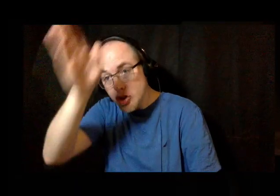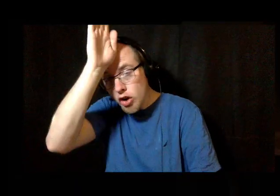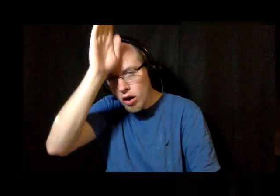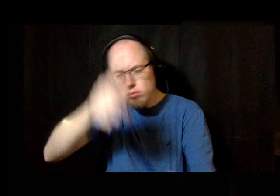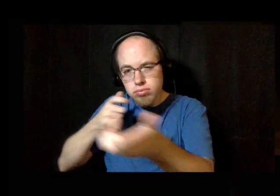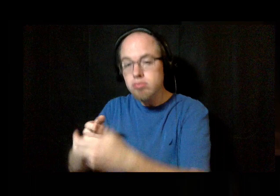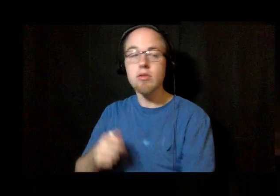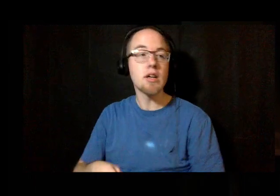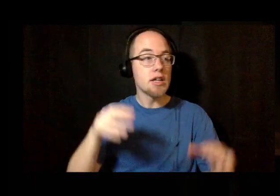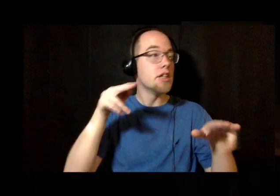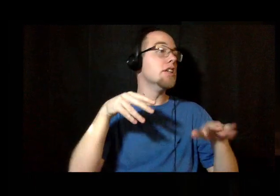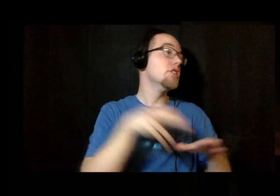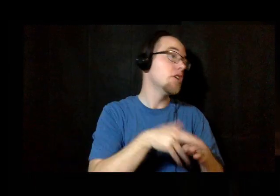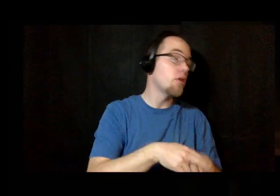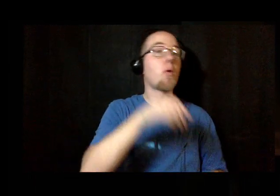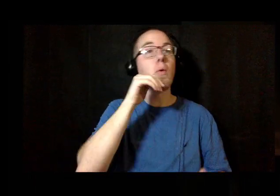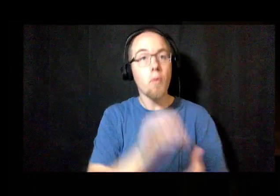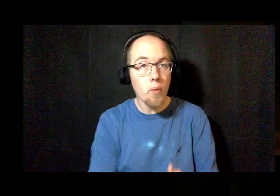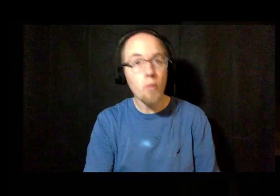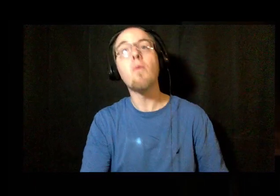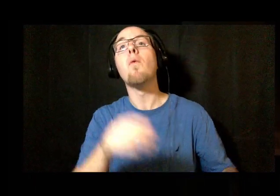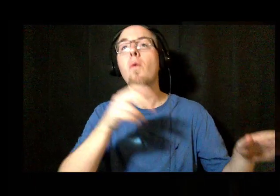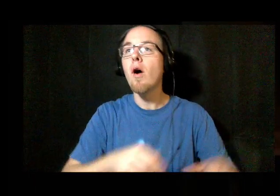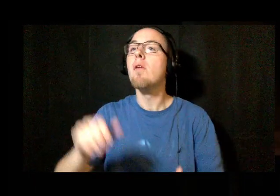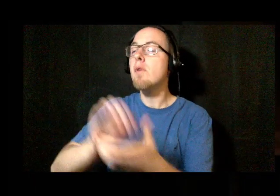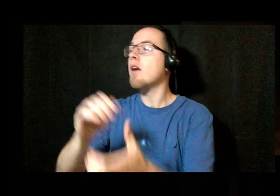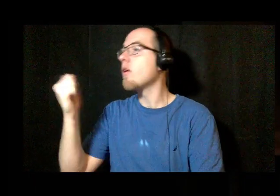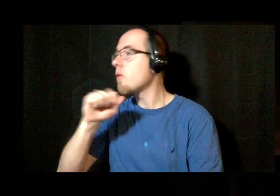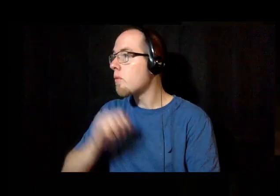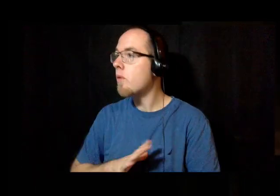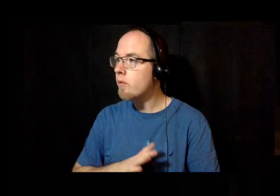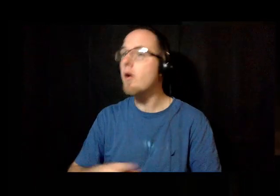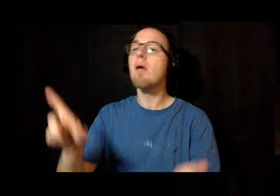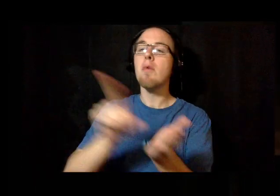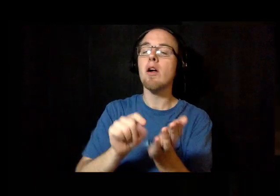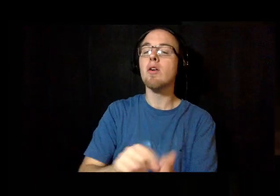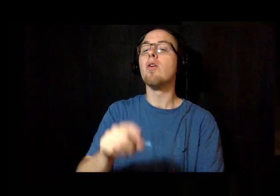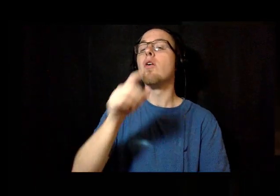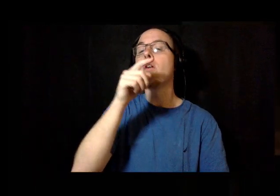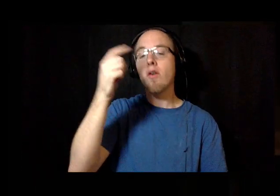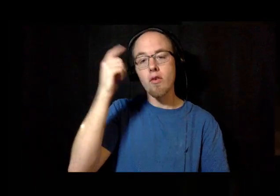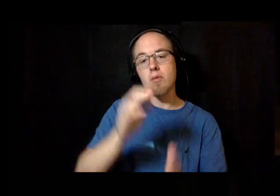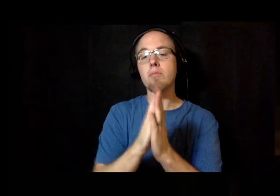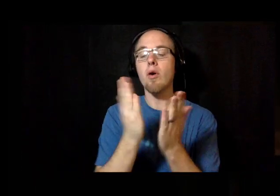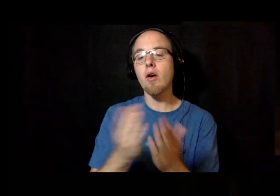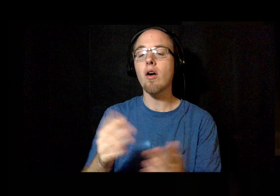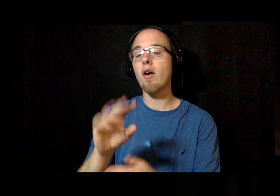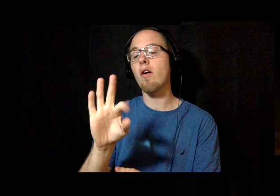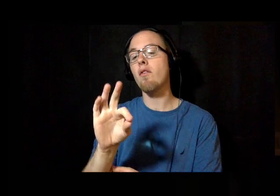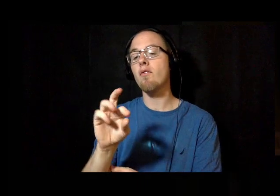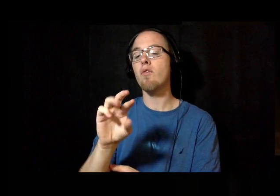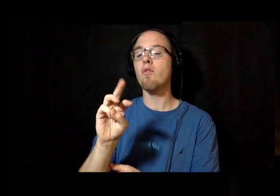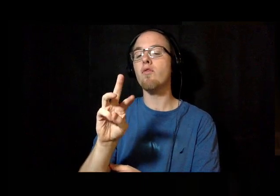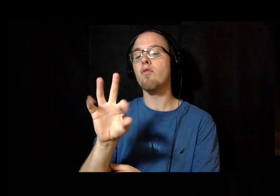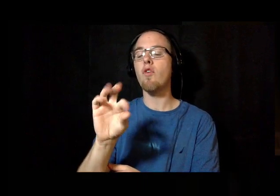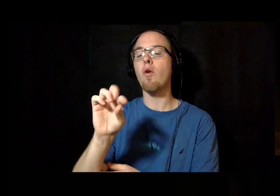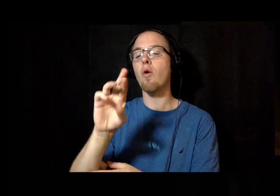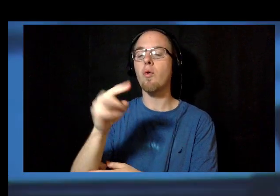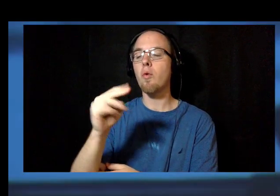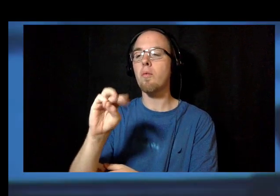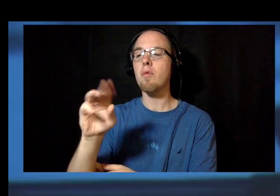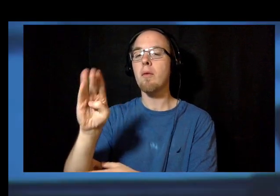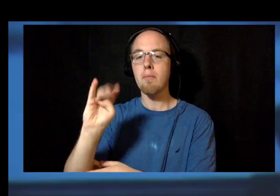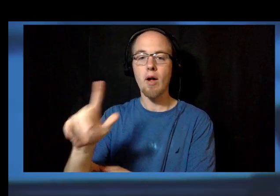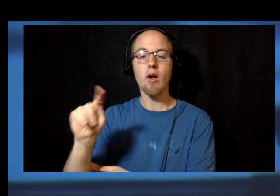the other woman, published For Whom the Bell Tolls, sold 500,000 copies in a couple of months and got nominated for a Pulitzer Prize, cheated on his